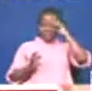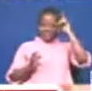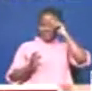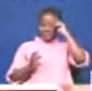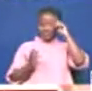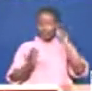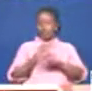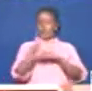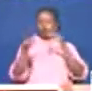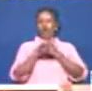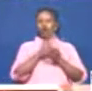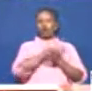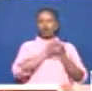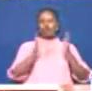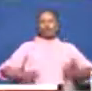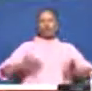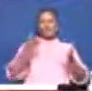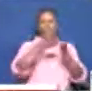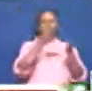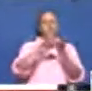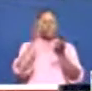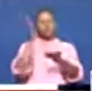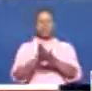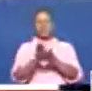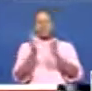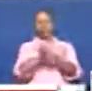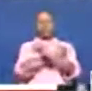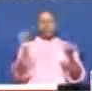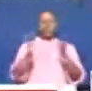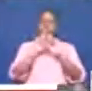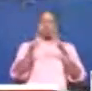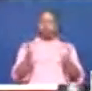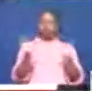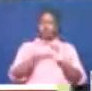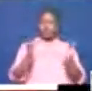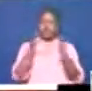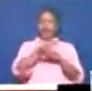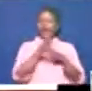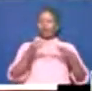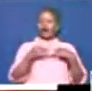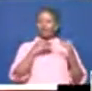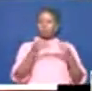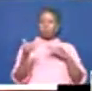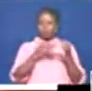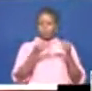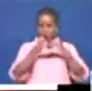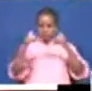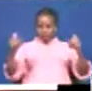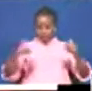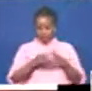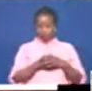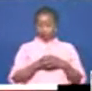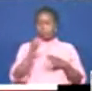commissioners were involved in the verification of the presidential results following the rift among the commissioners. It will be absurd